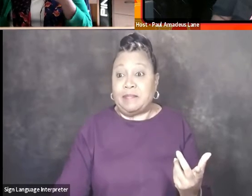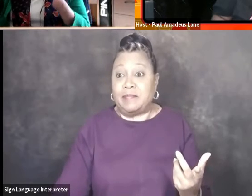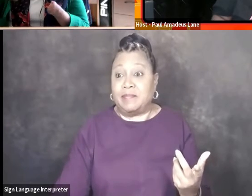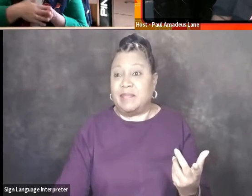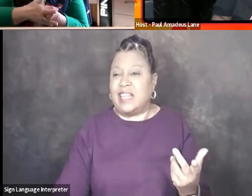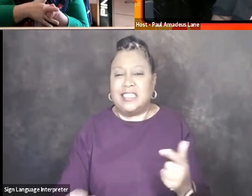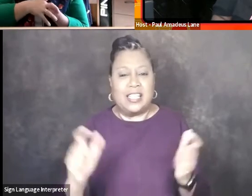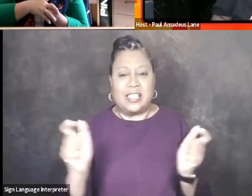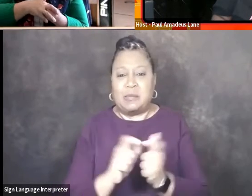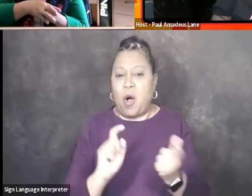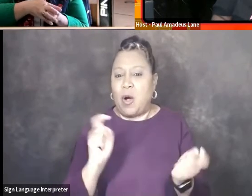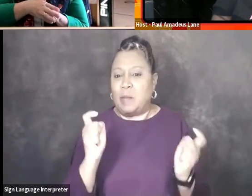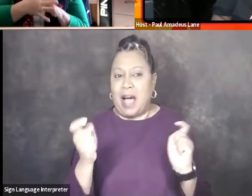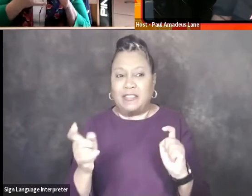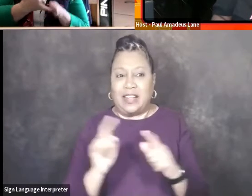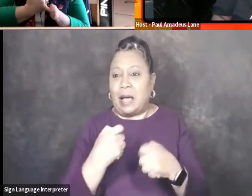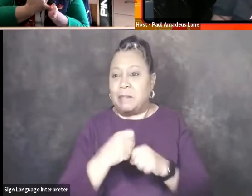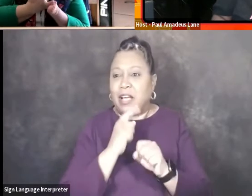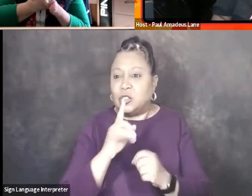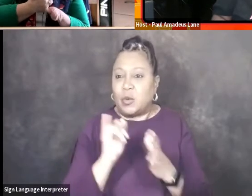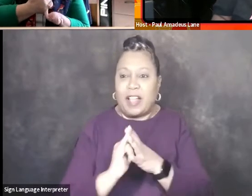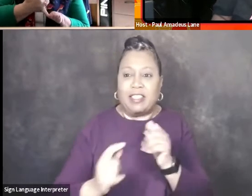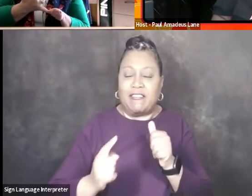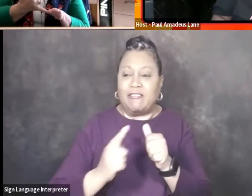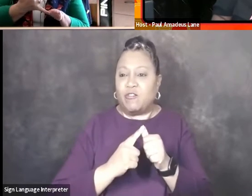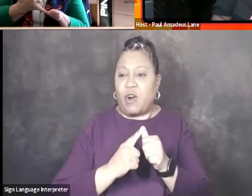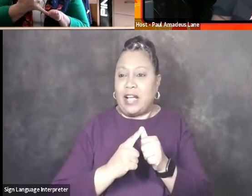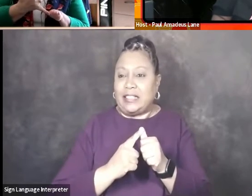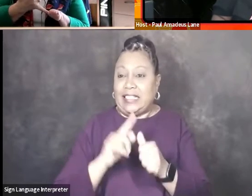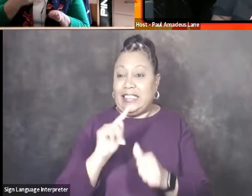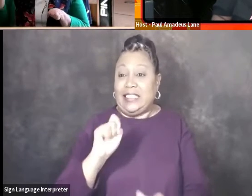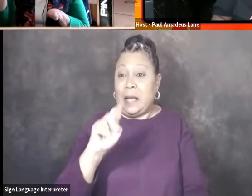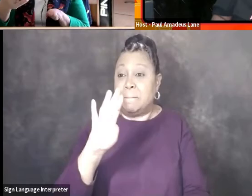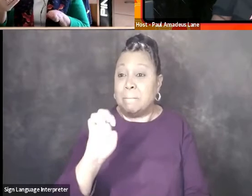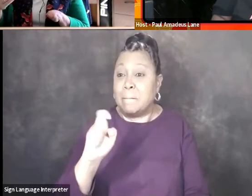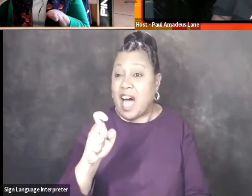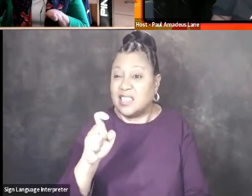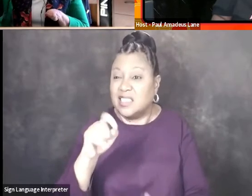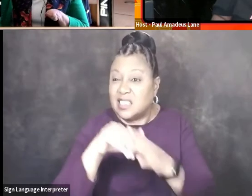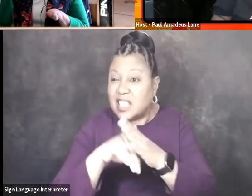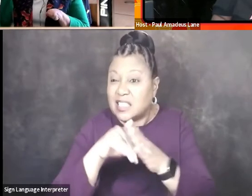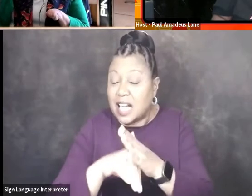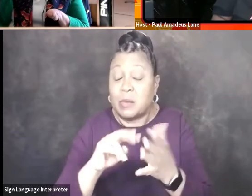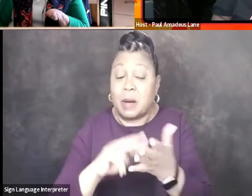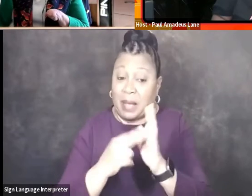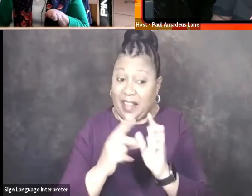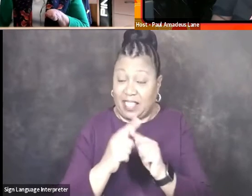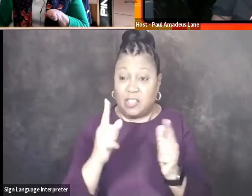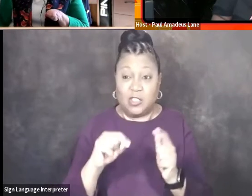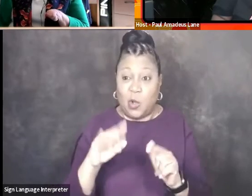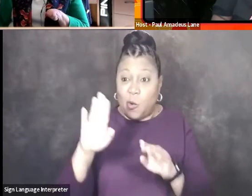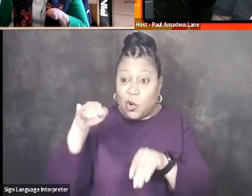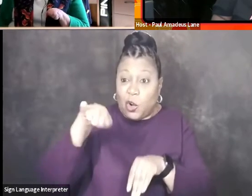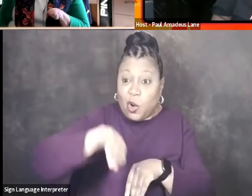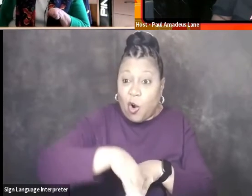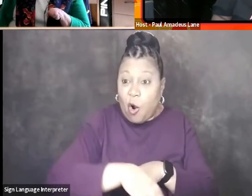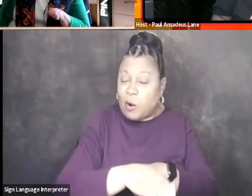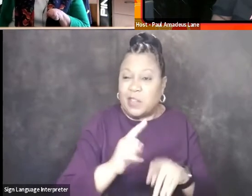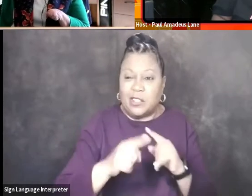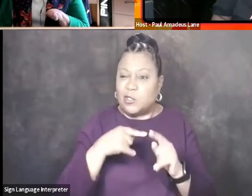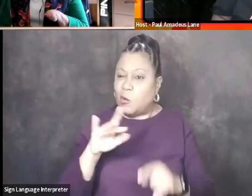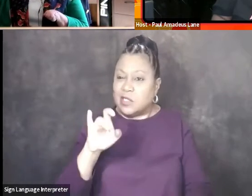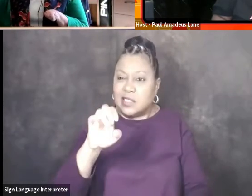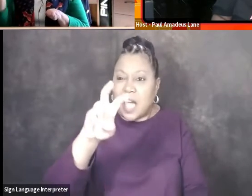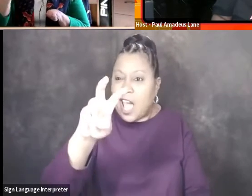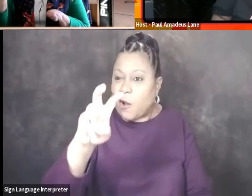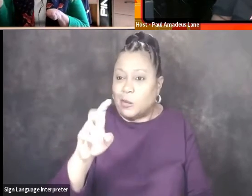Just small modifications like making sure the front tee box is accessible, meaning that there's no curb, there's no